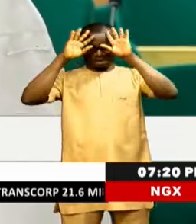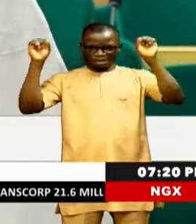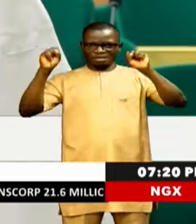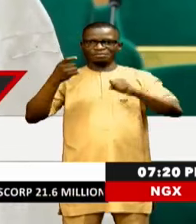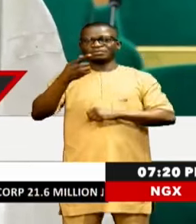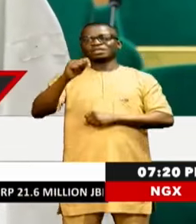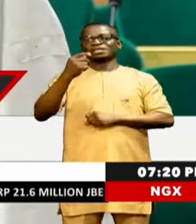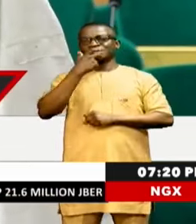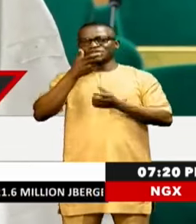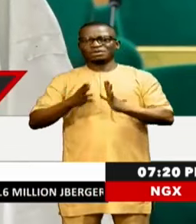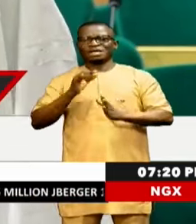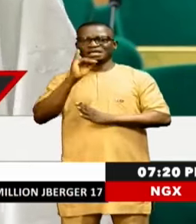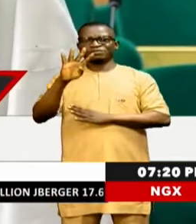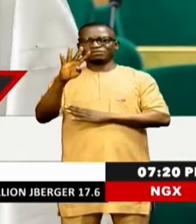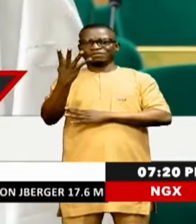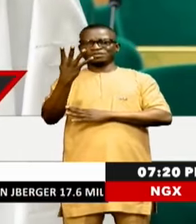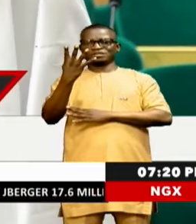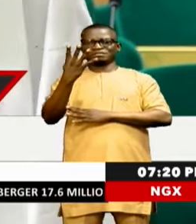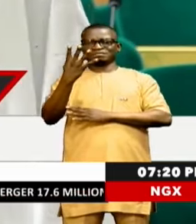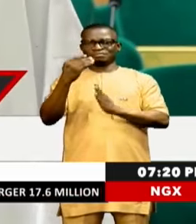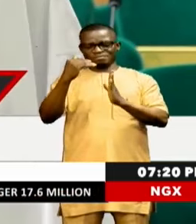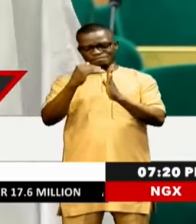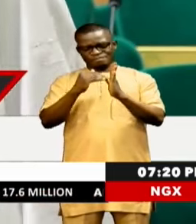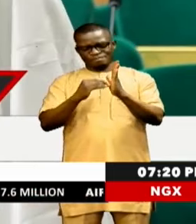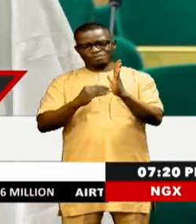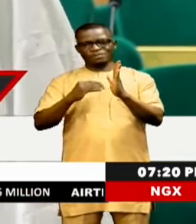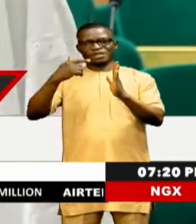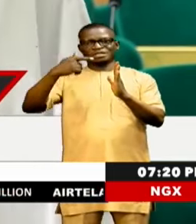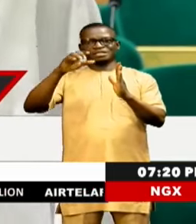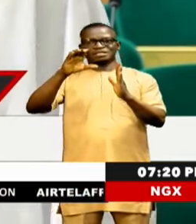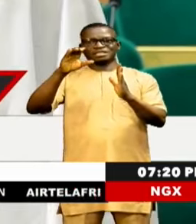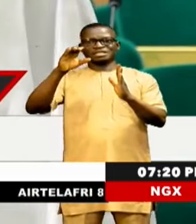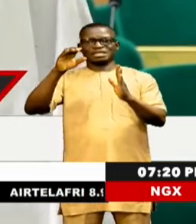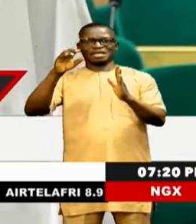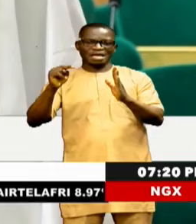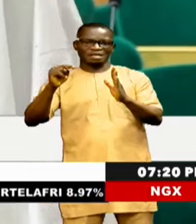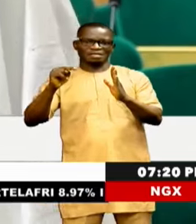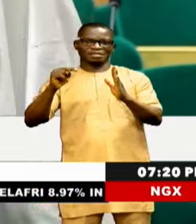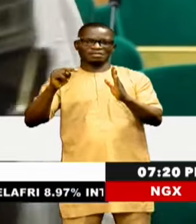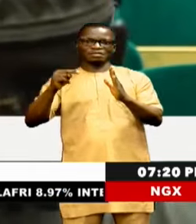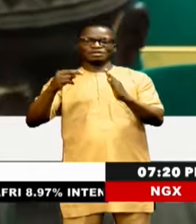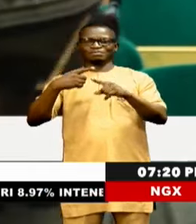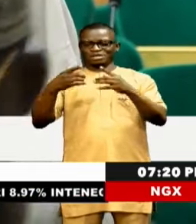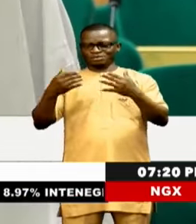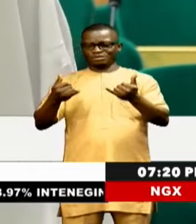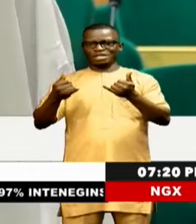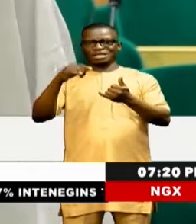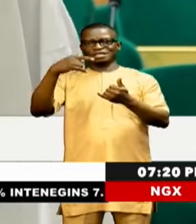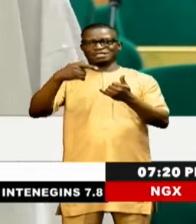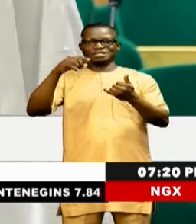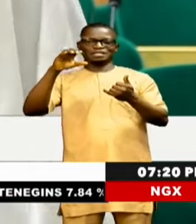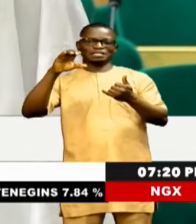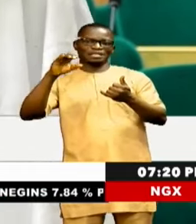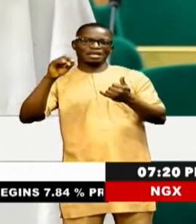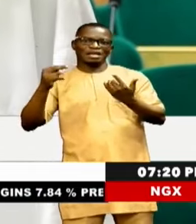Speaker is the fourth in protocol. The CGN comes after. Today, the CGN is given